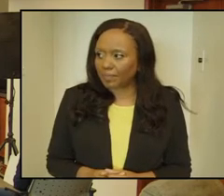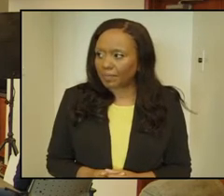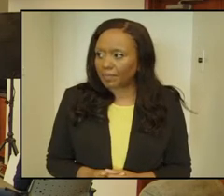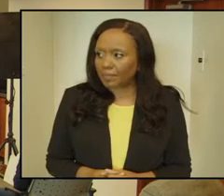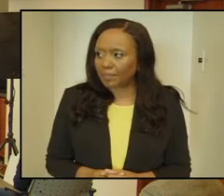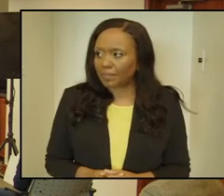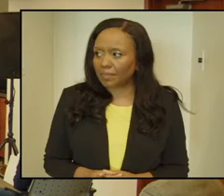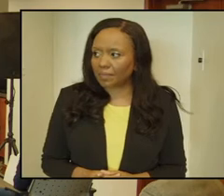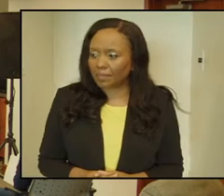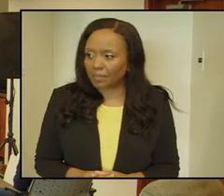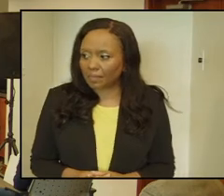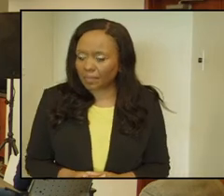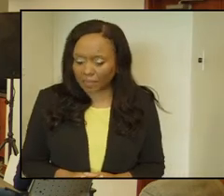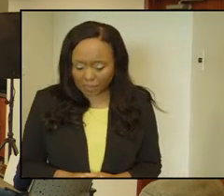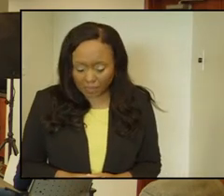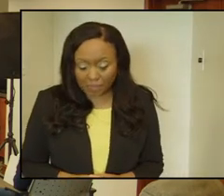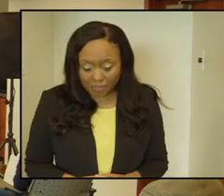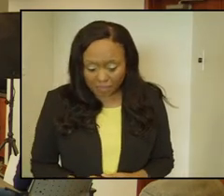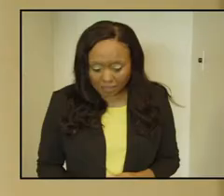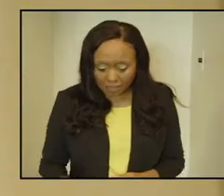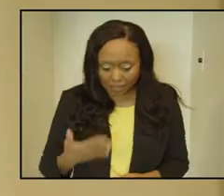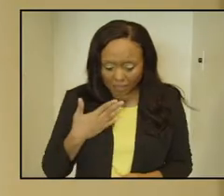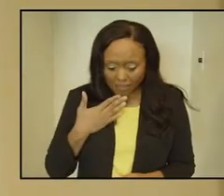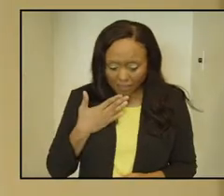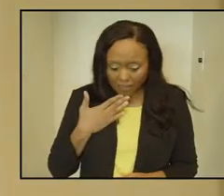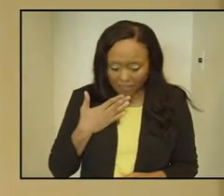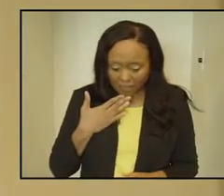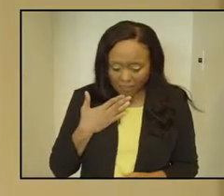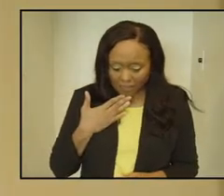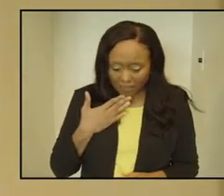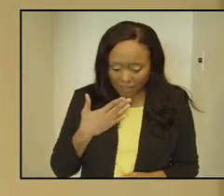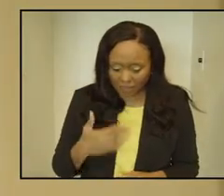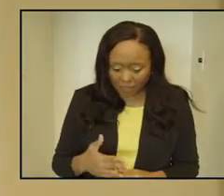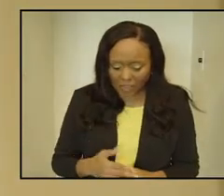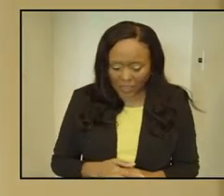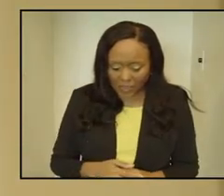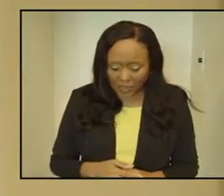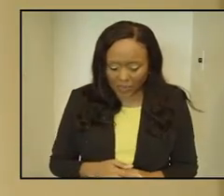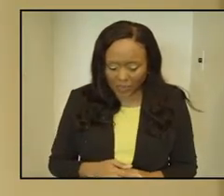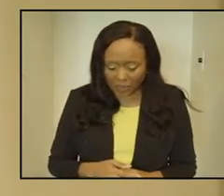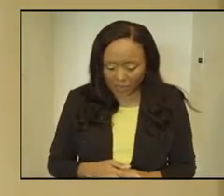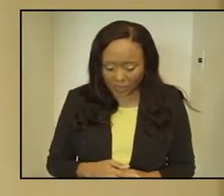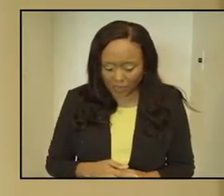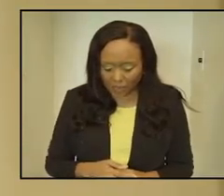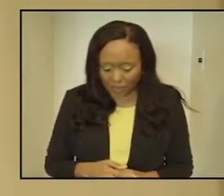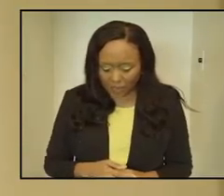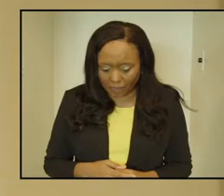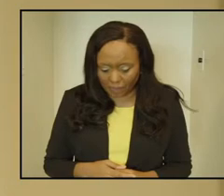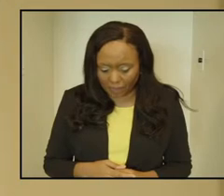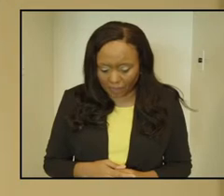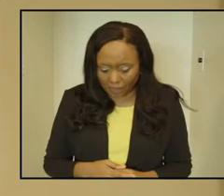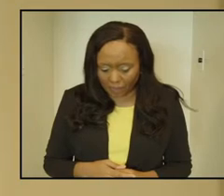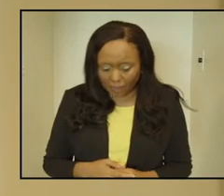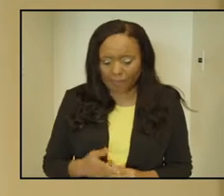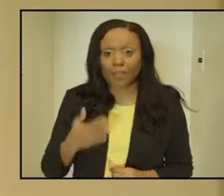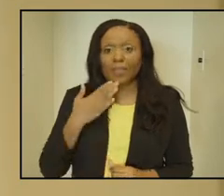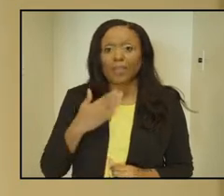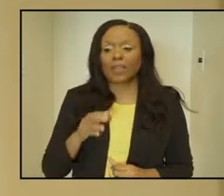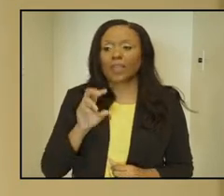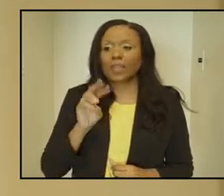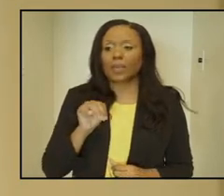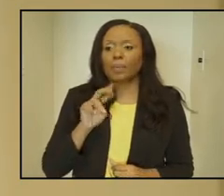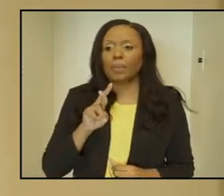Thank you to Mrs. Rochester for her remarks on behalf of CAIPO. I do hope that the Prime